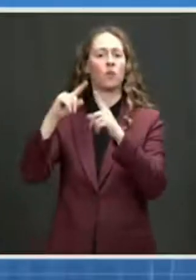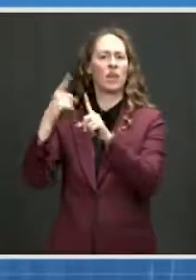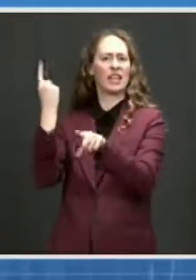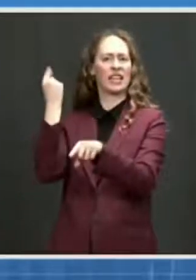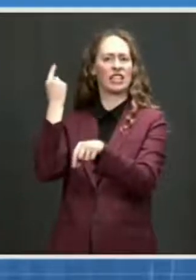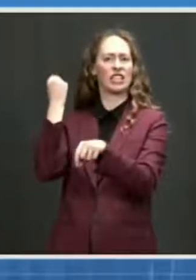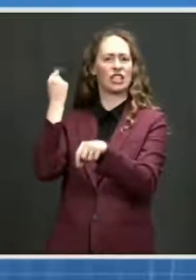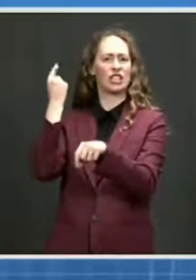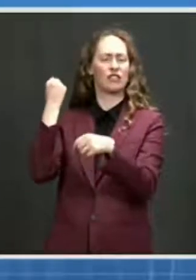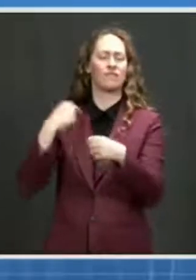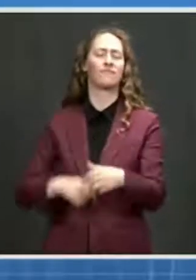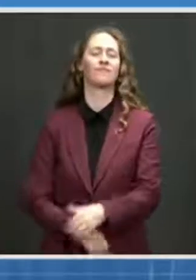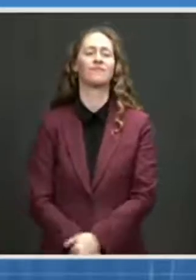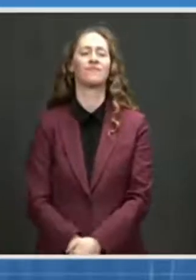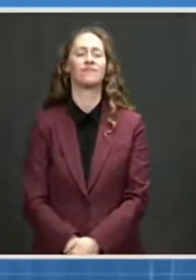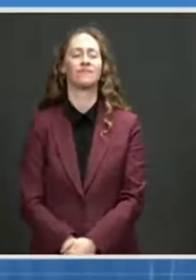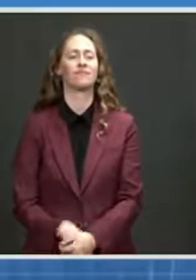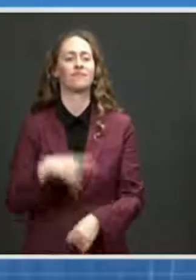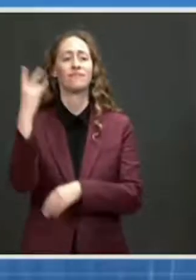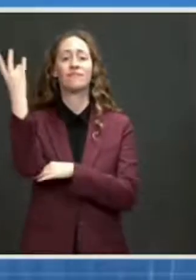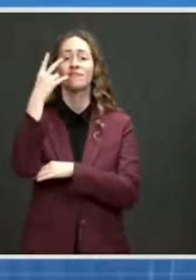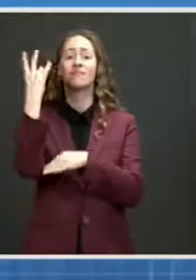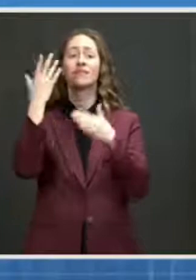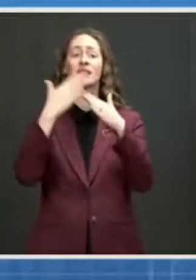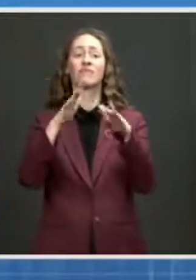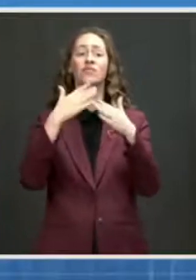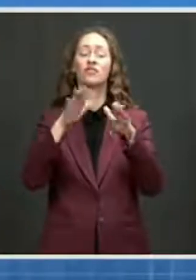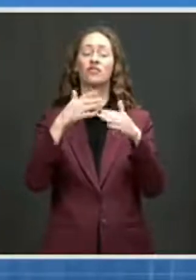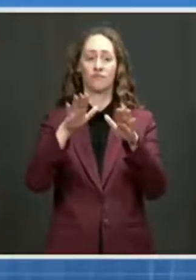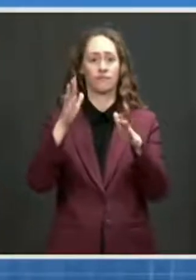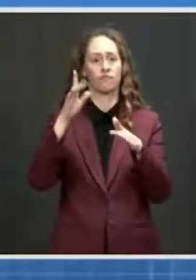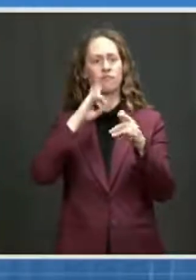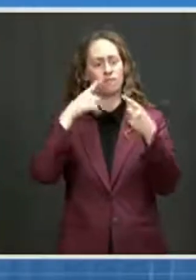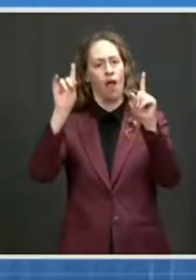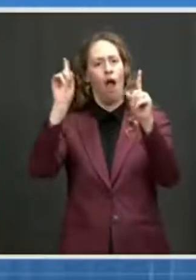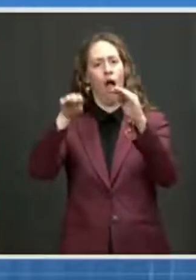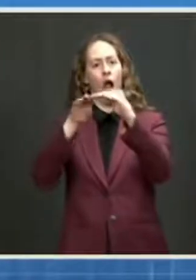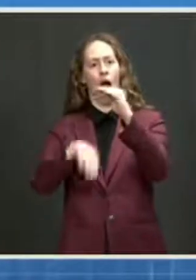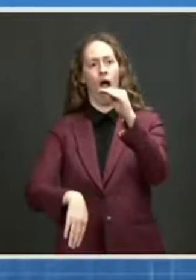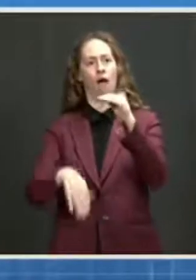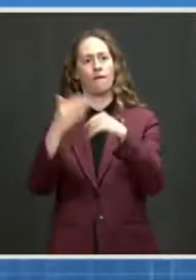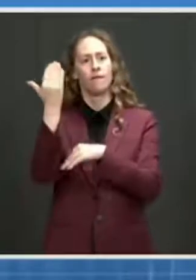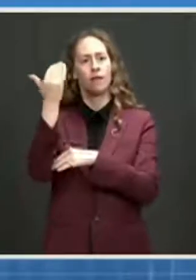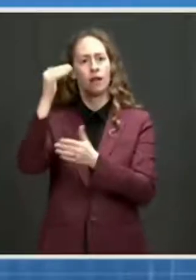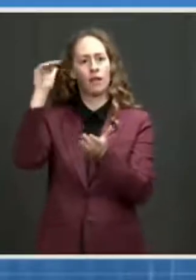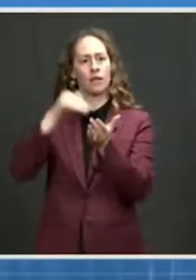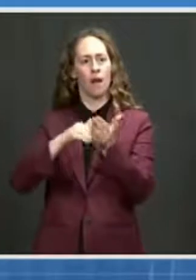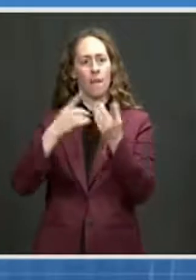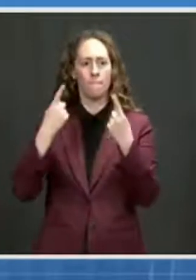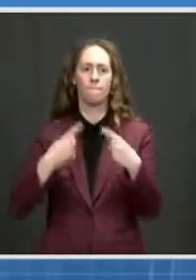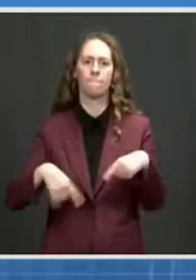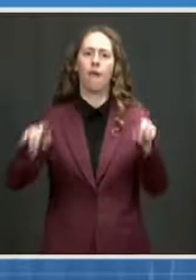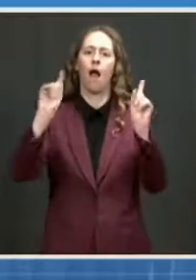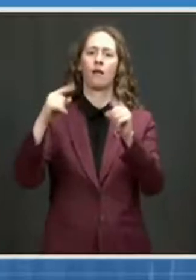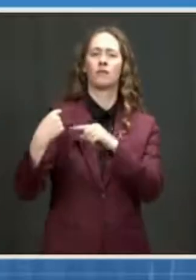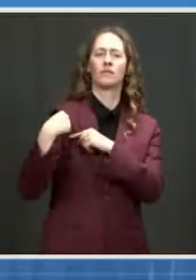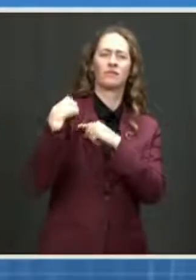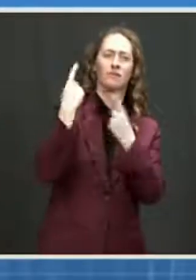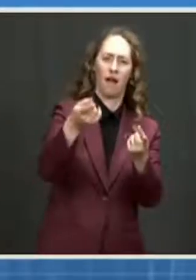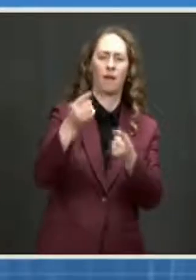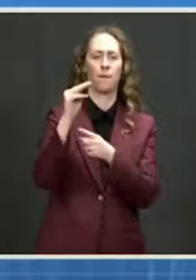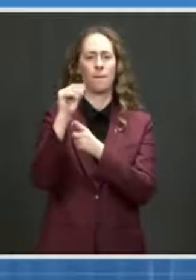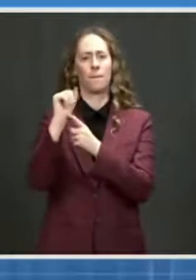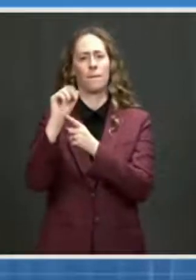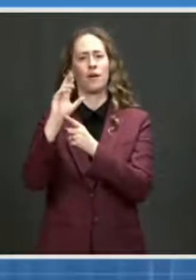of cases has been less than 15,000 since March 27th, 2020. In other good news,